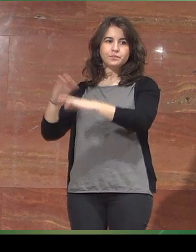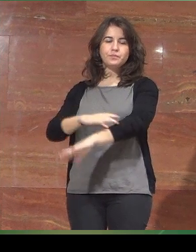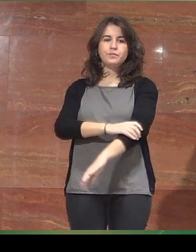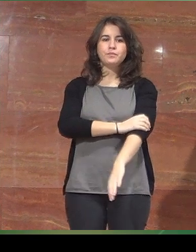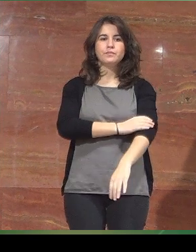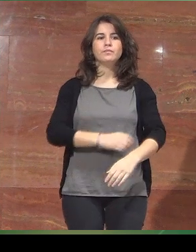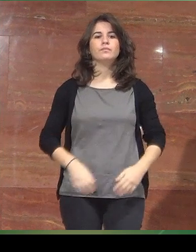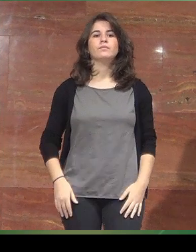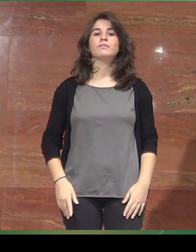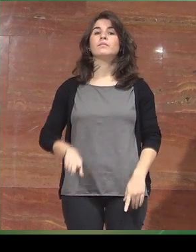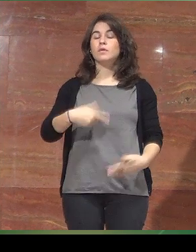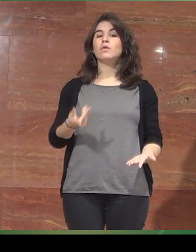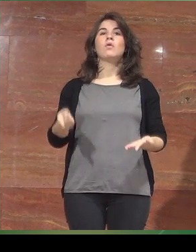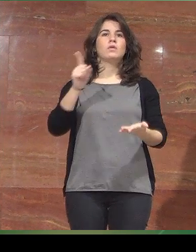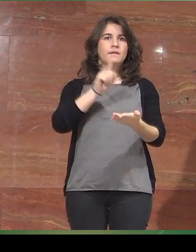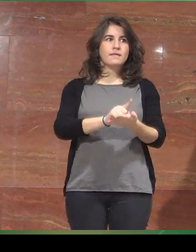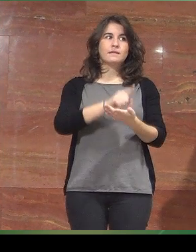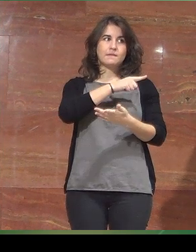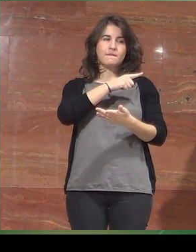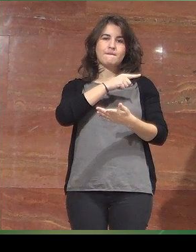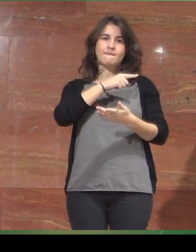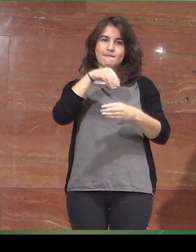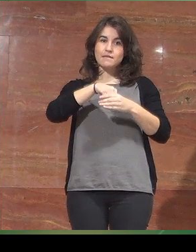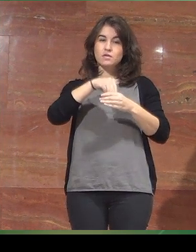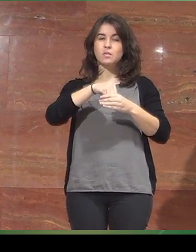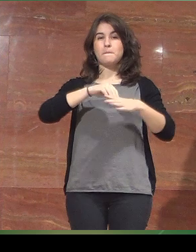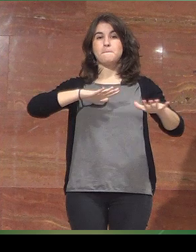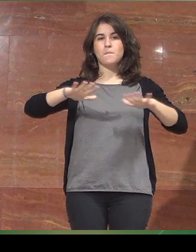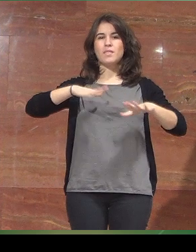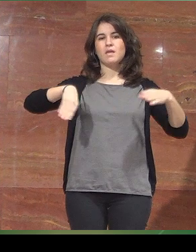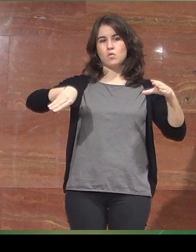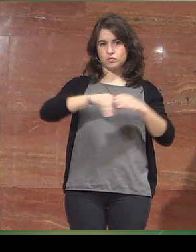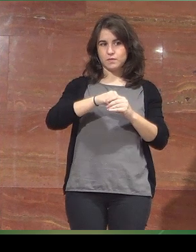inclusive mobility that Anne was so instrumental.